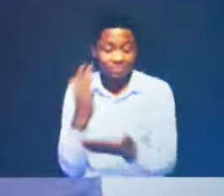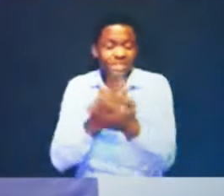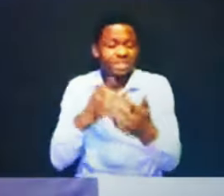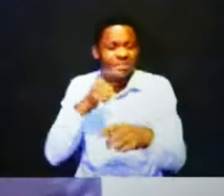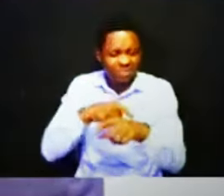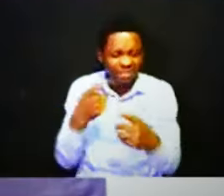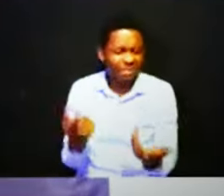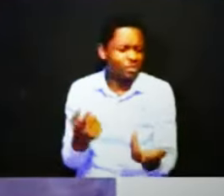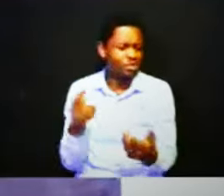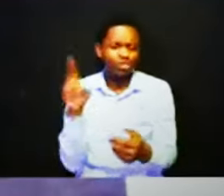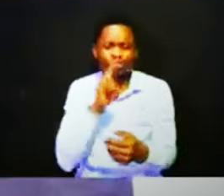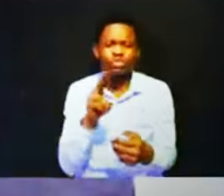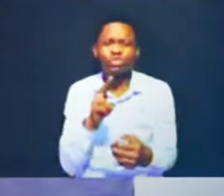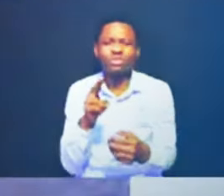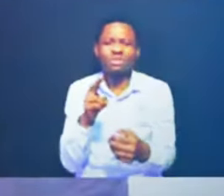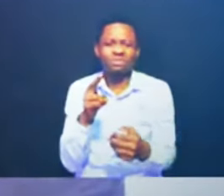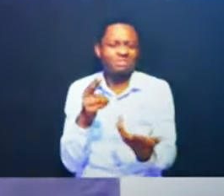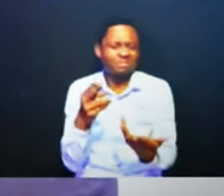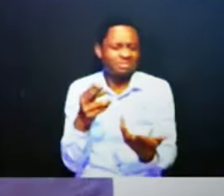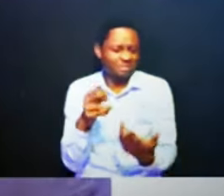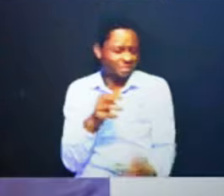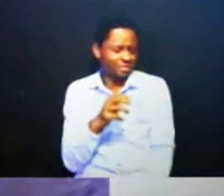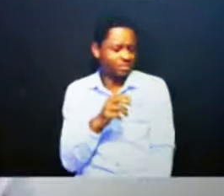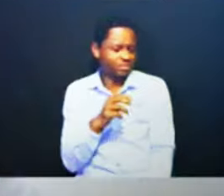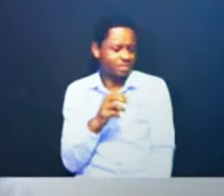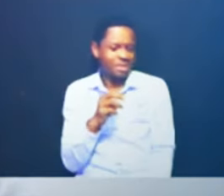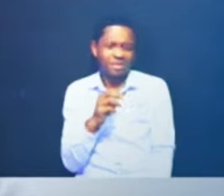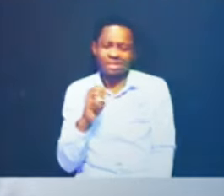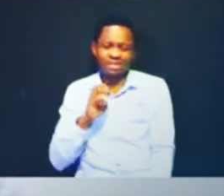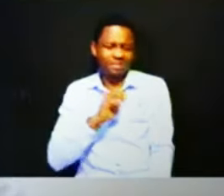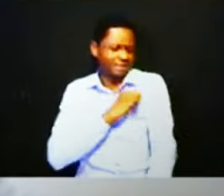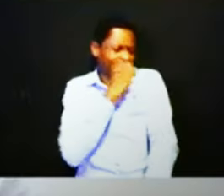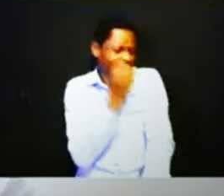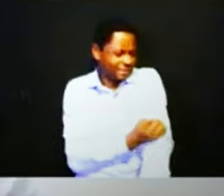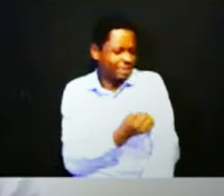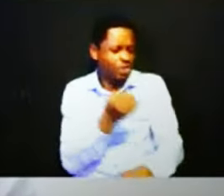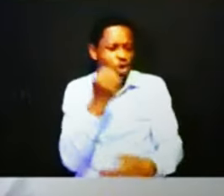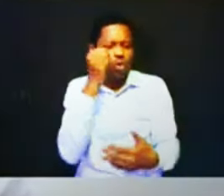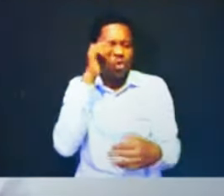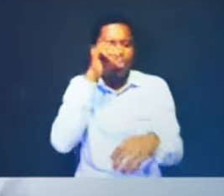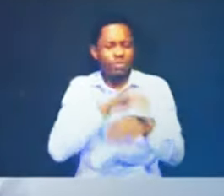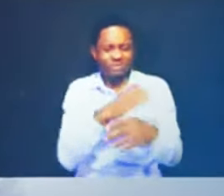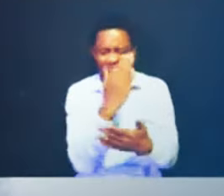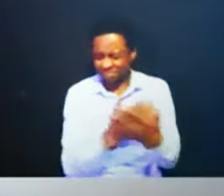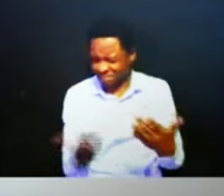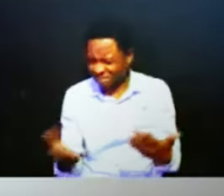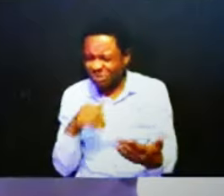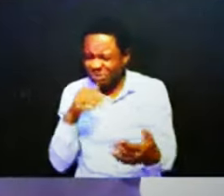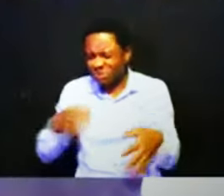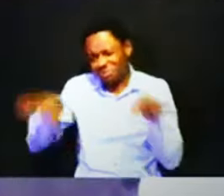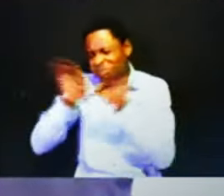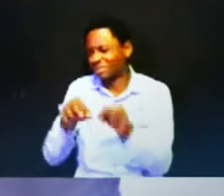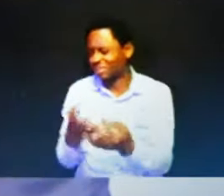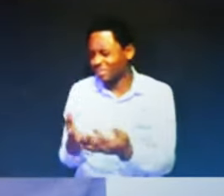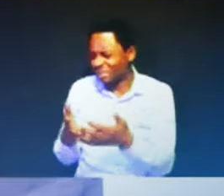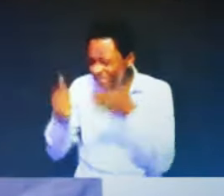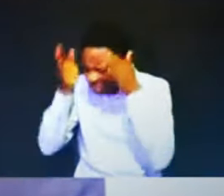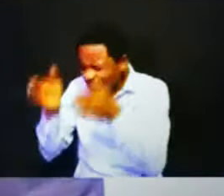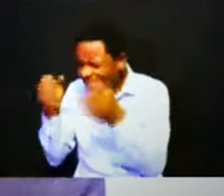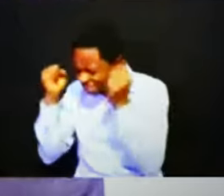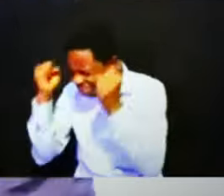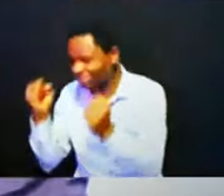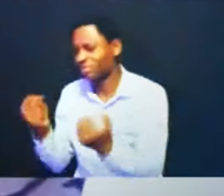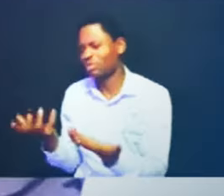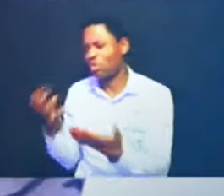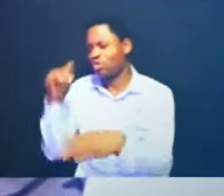spend quality energy on things that do not really matter. Today be a yes say a whoa day one woman and who he cra. But having said